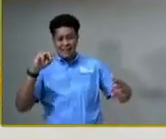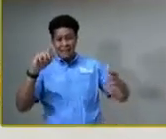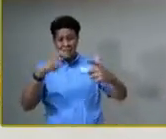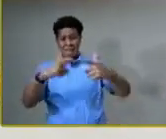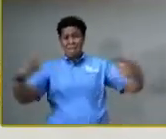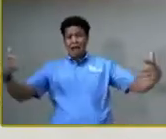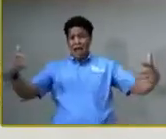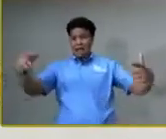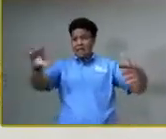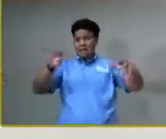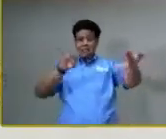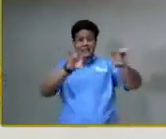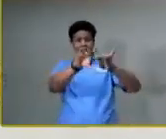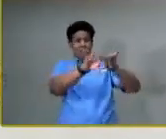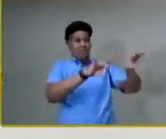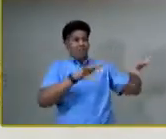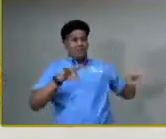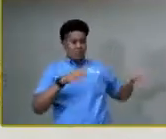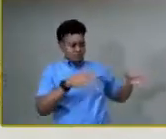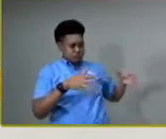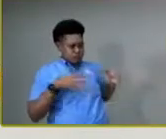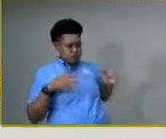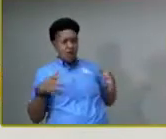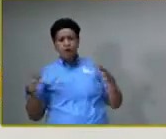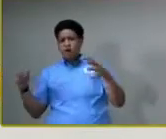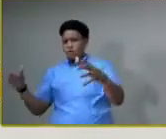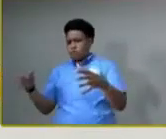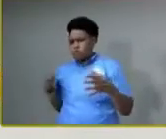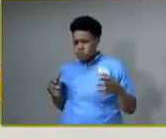of public health